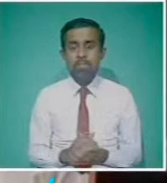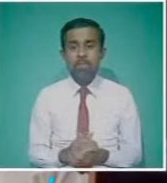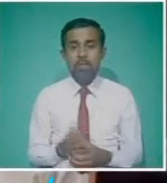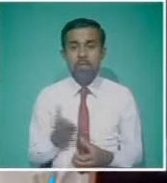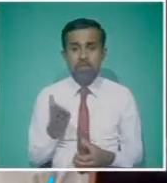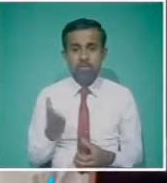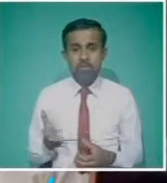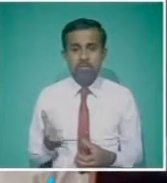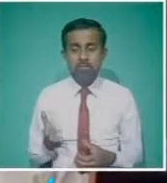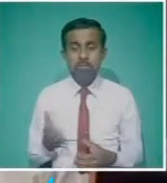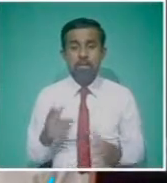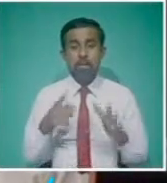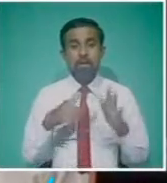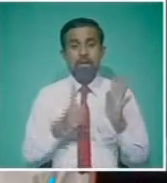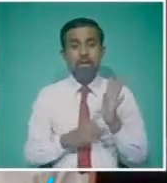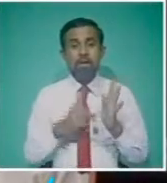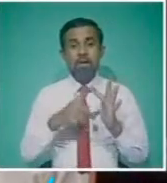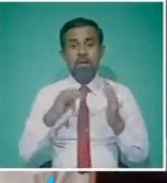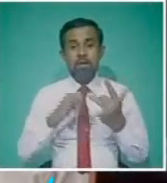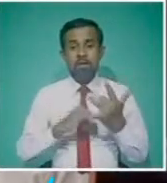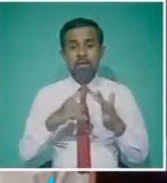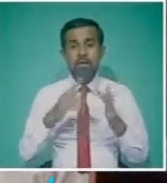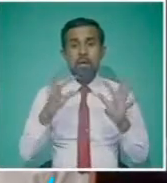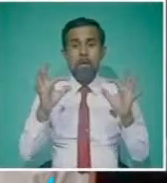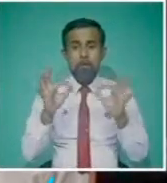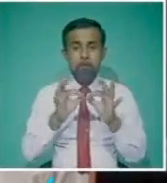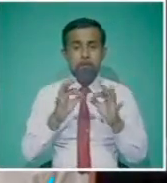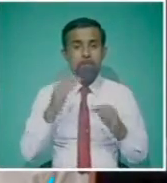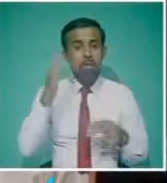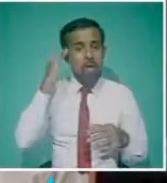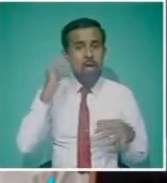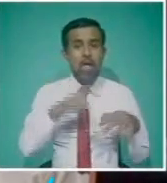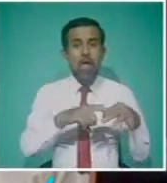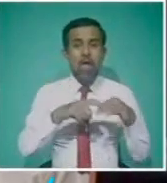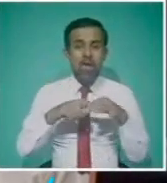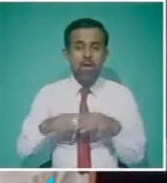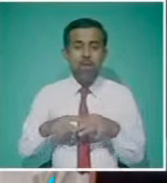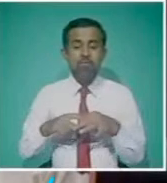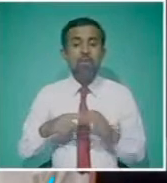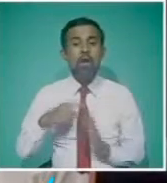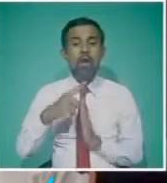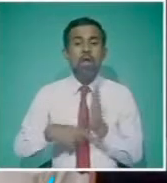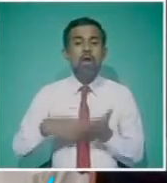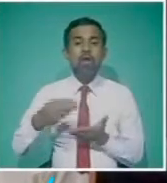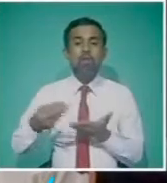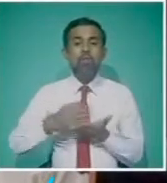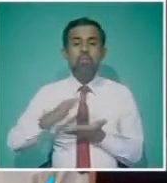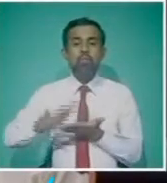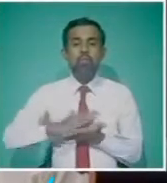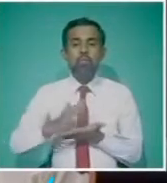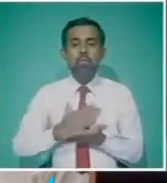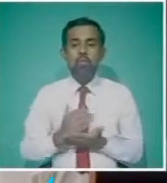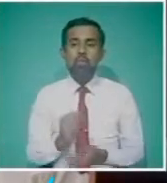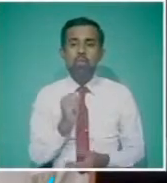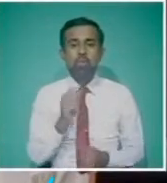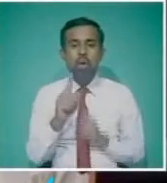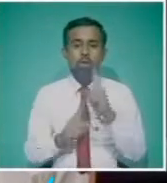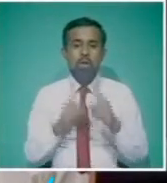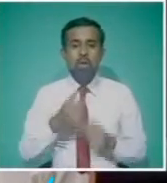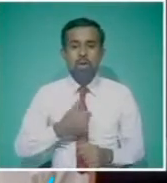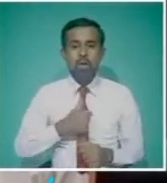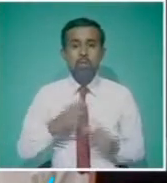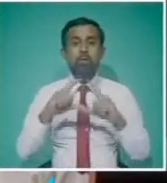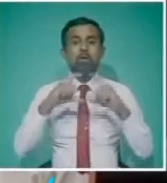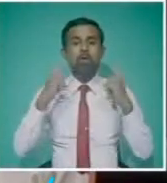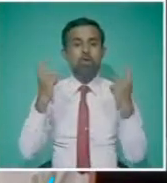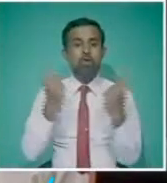us, to Sri Lanka, the United Kingdom, to the Commonwealth,